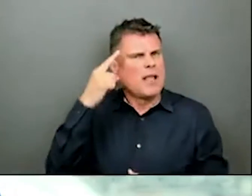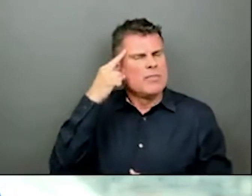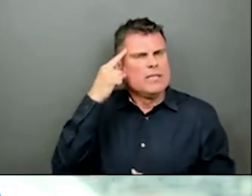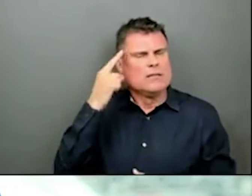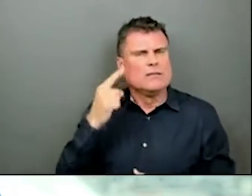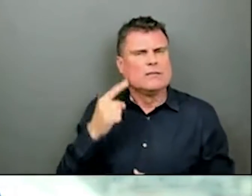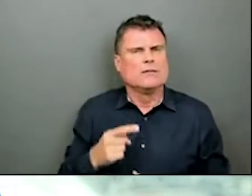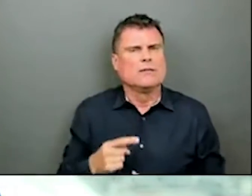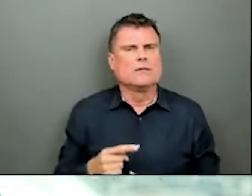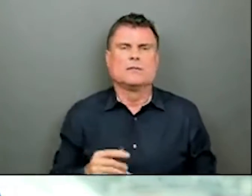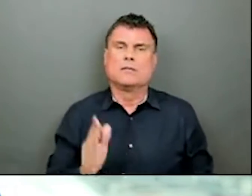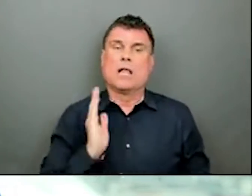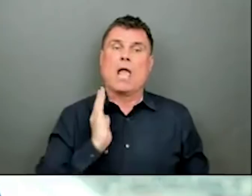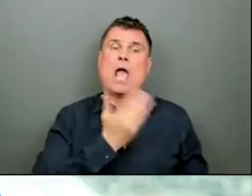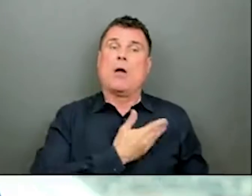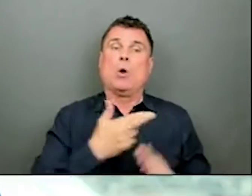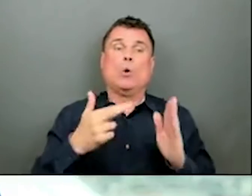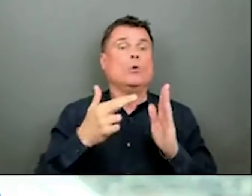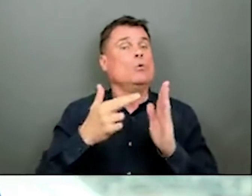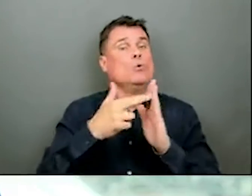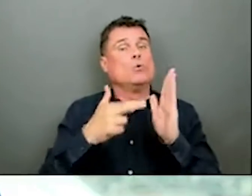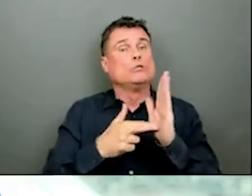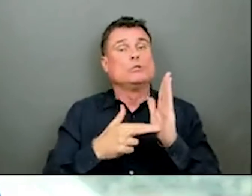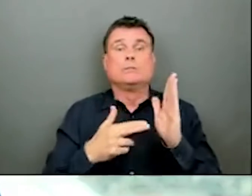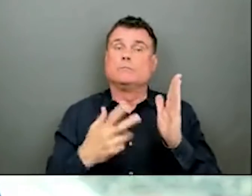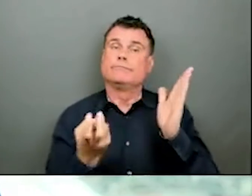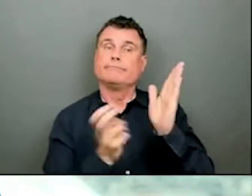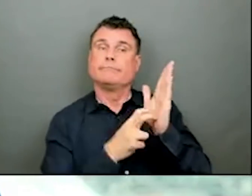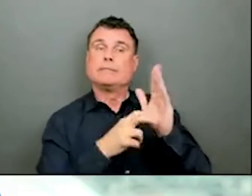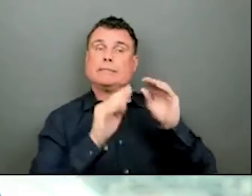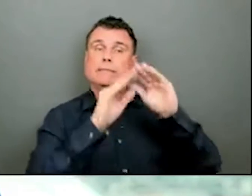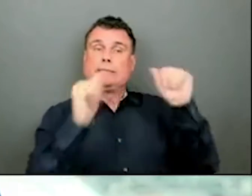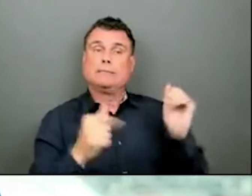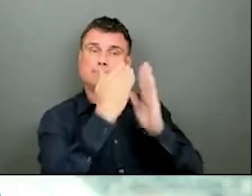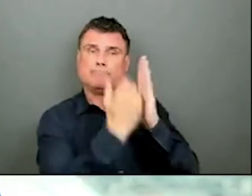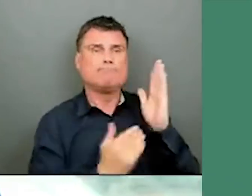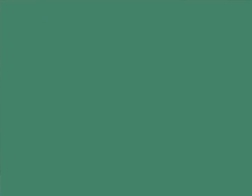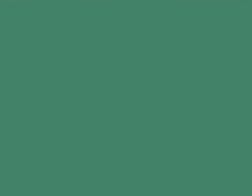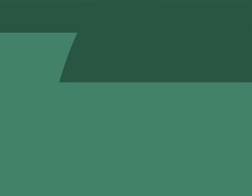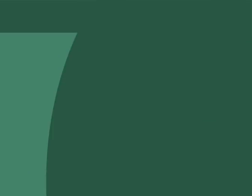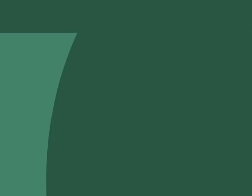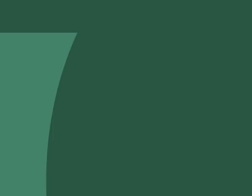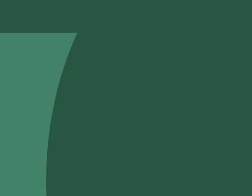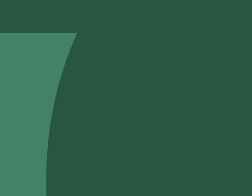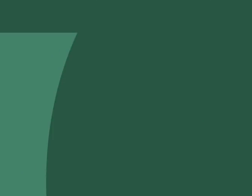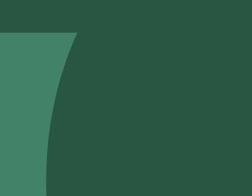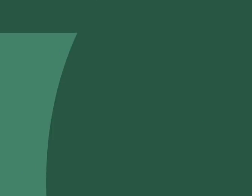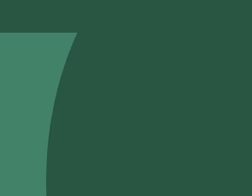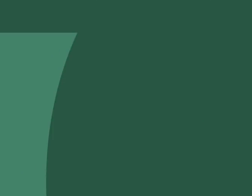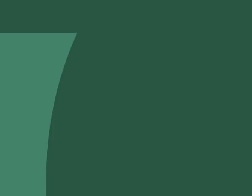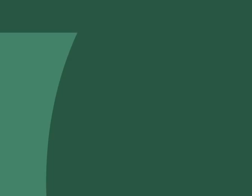the user-friendly registration system that's been put in place is going to help us in that as well.